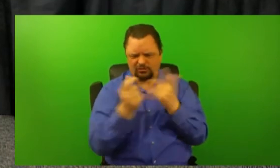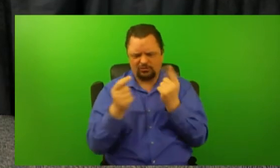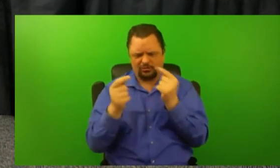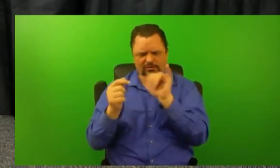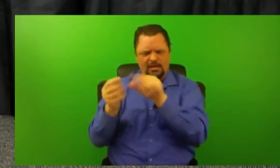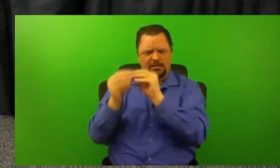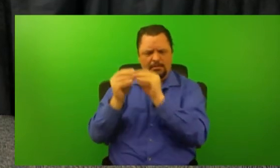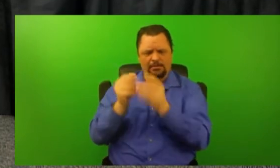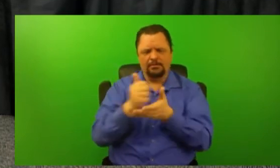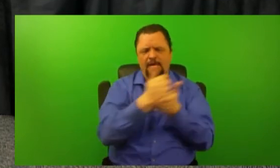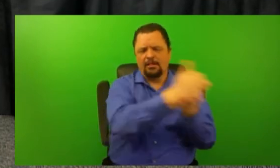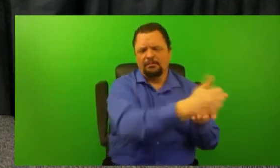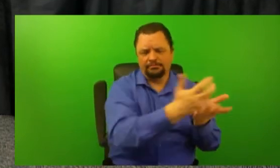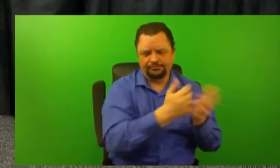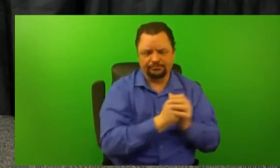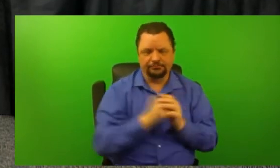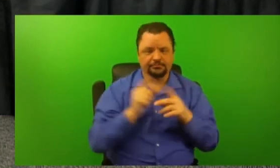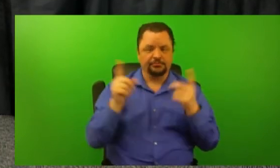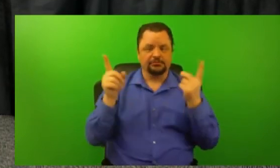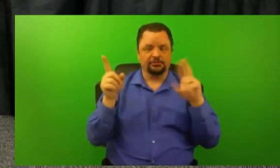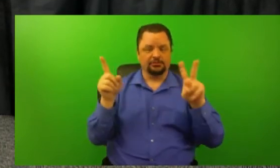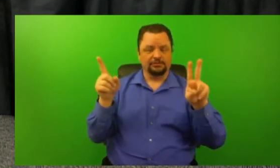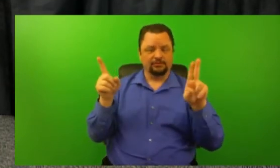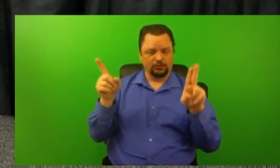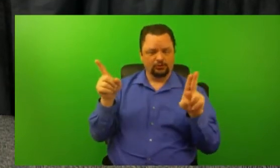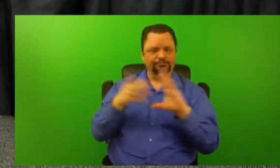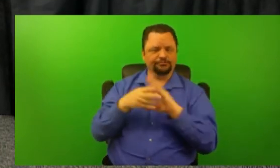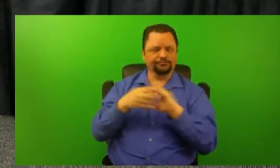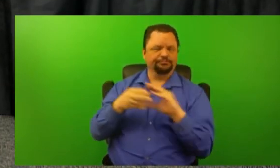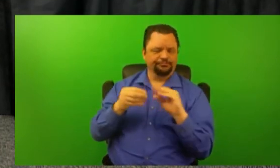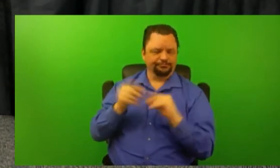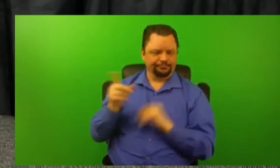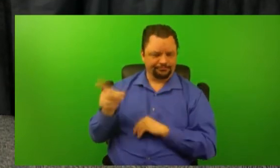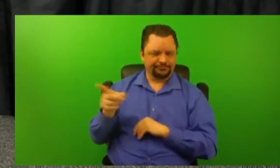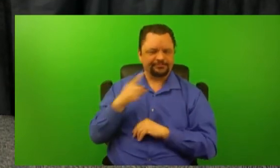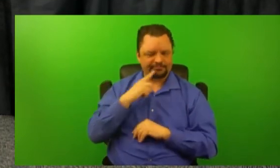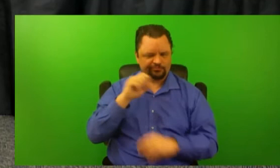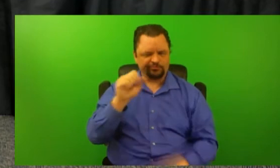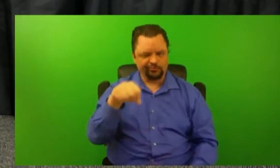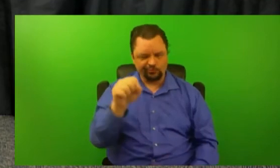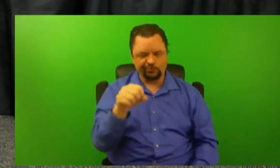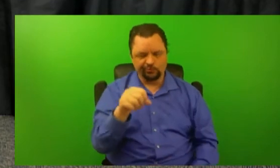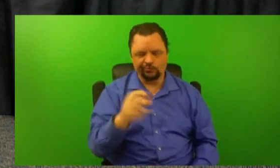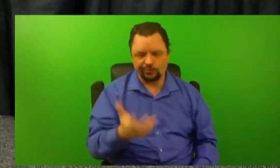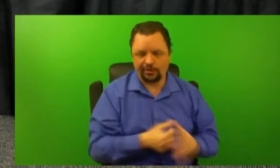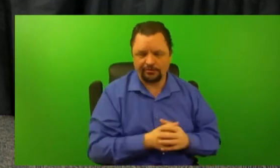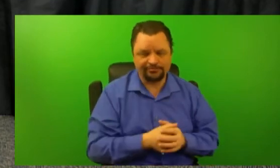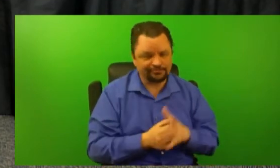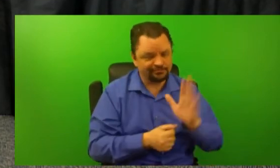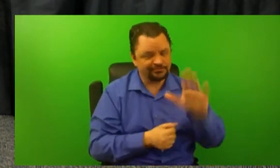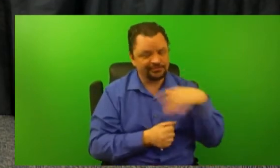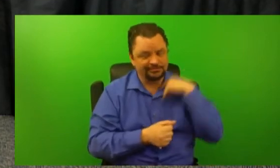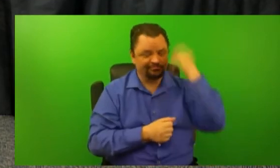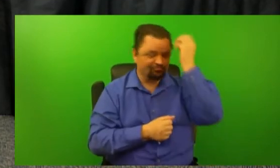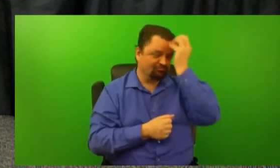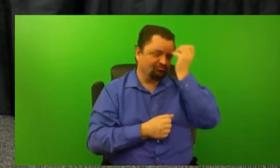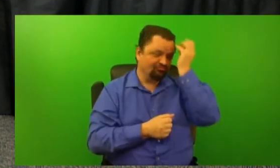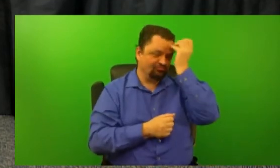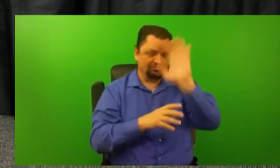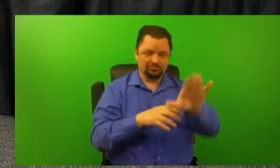see both sides. I think it is important to know the current data. The current